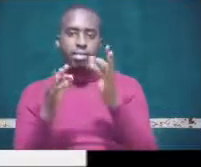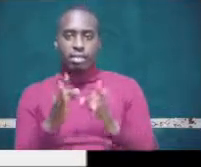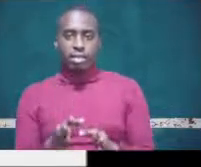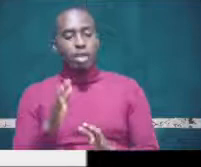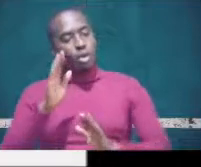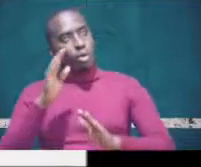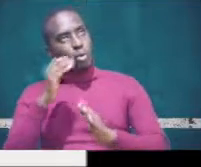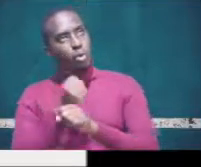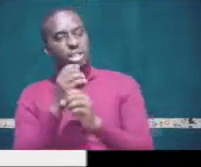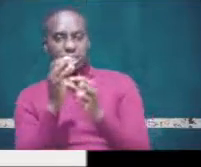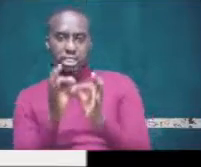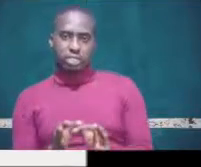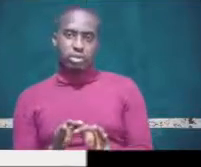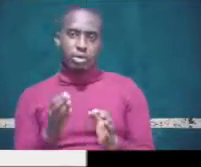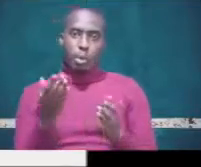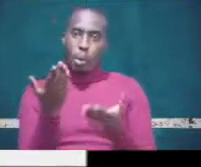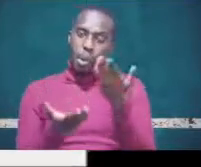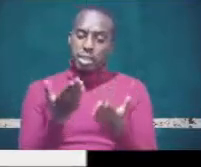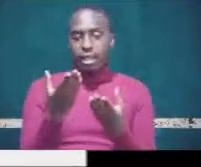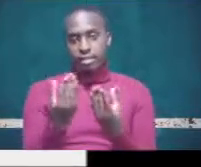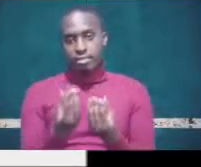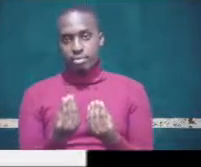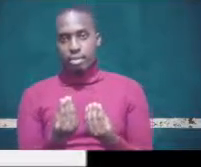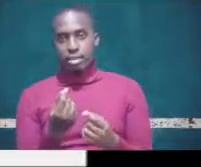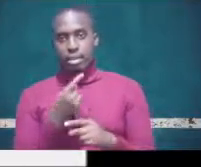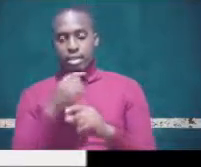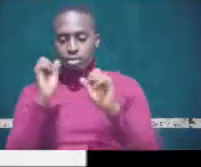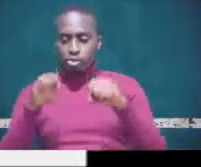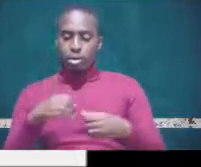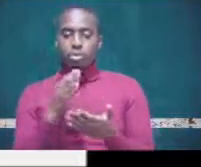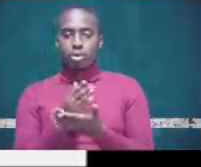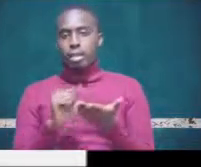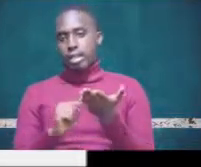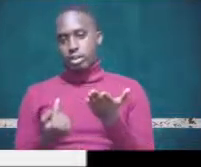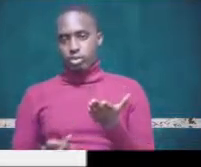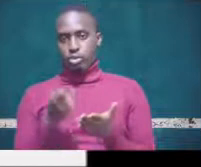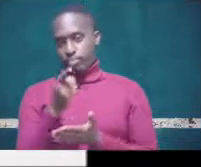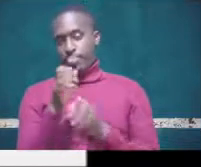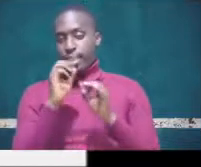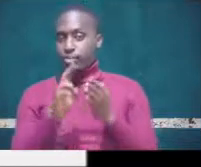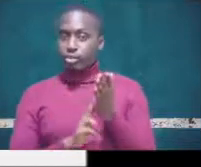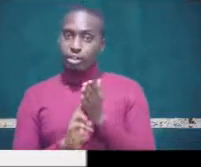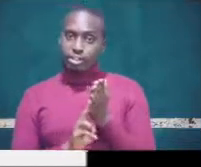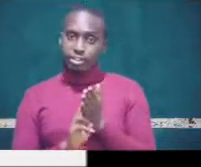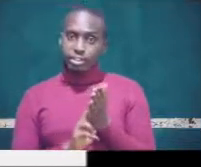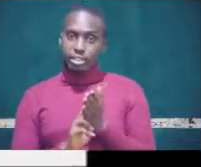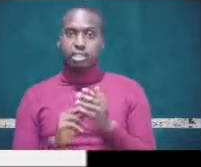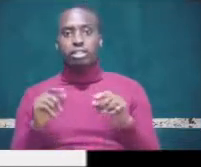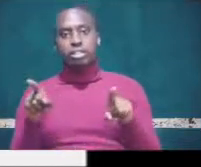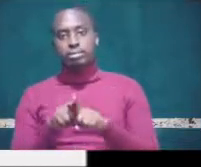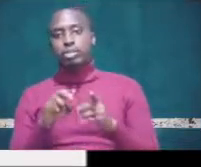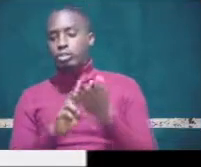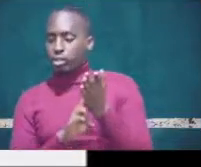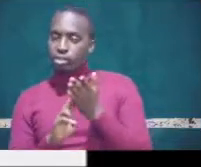performing a task in a way that is very simplified. That will be the technology. When you apply it, you apply